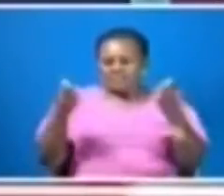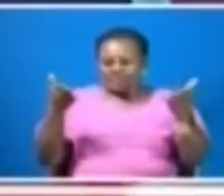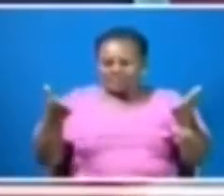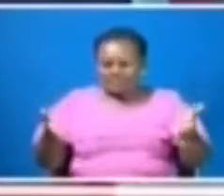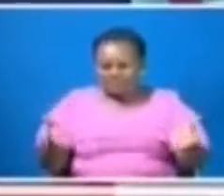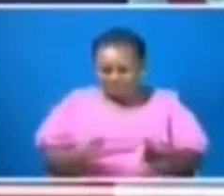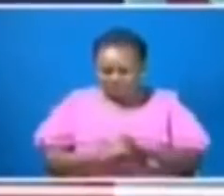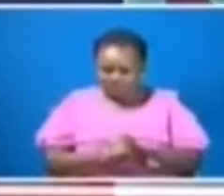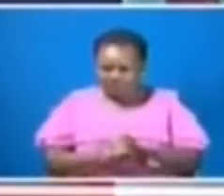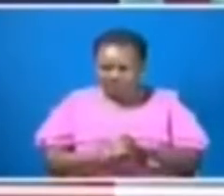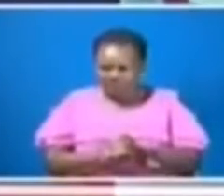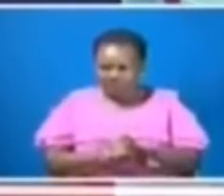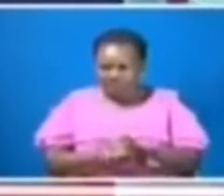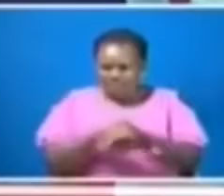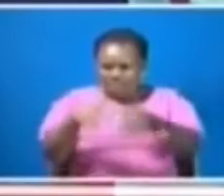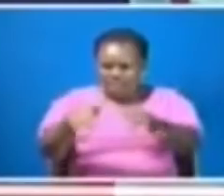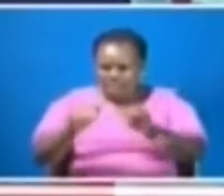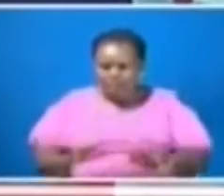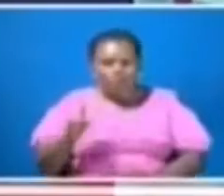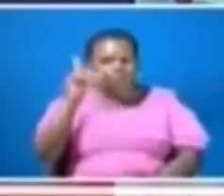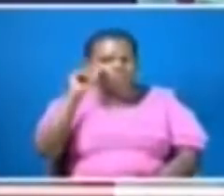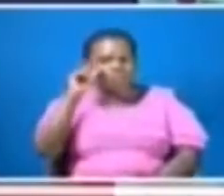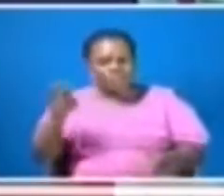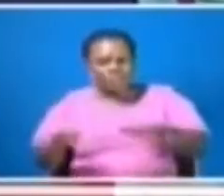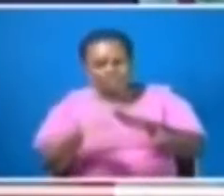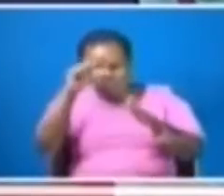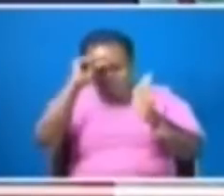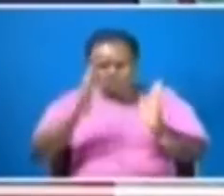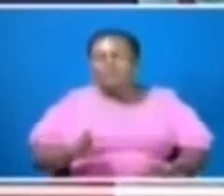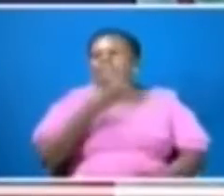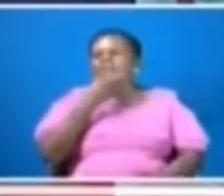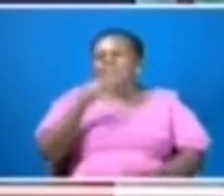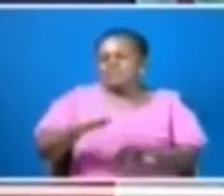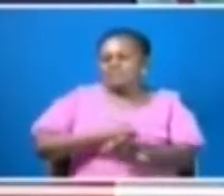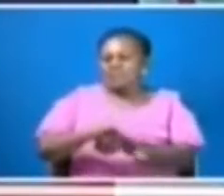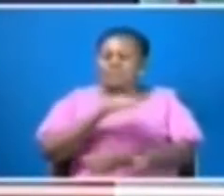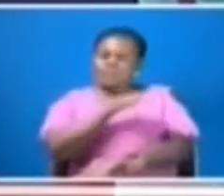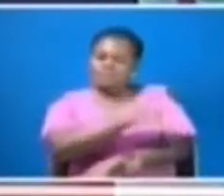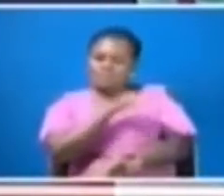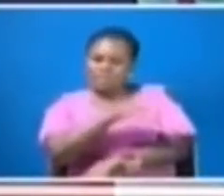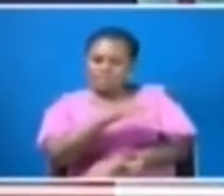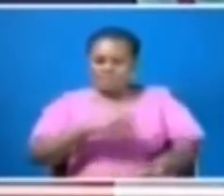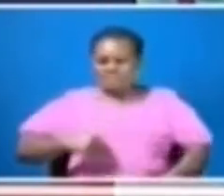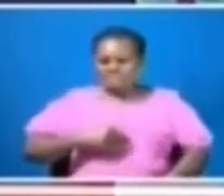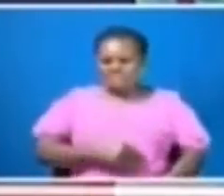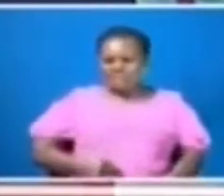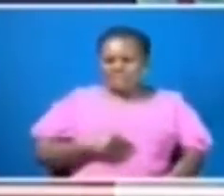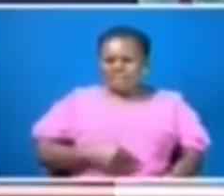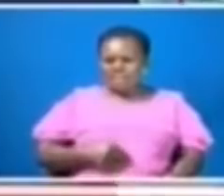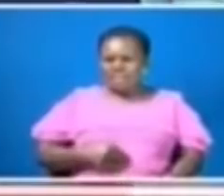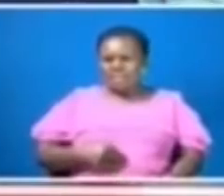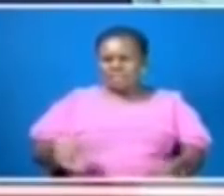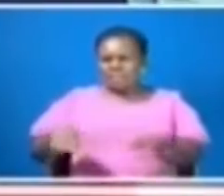now. Now, there was drama at the funeral of Mombasa Deputy Governor's father on Friday evening after Malindi Member of Parliament